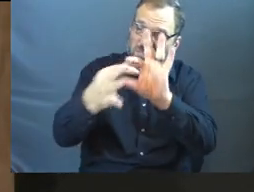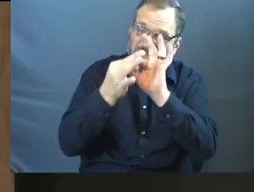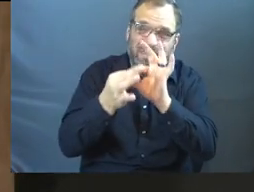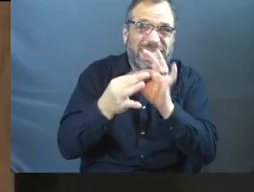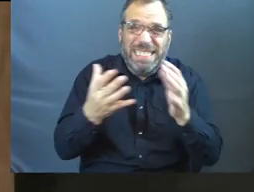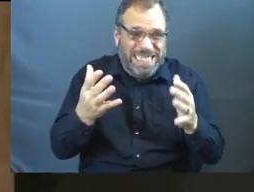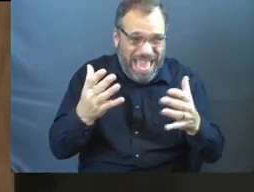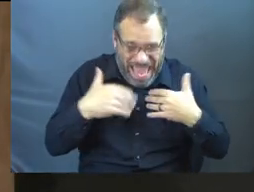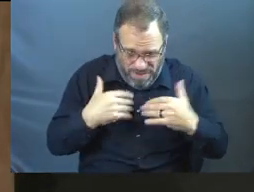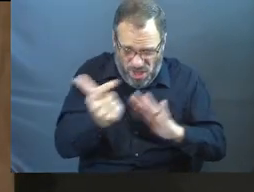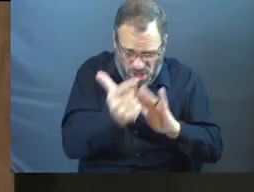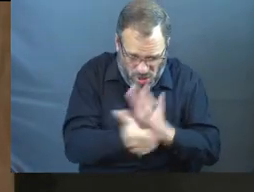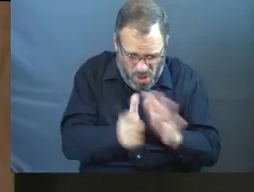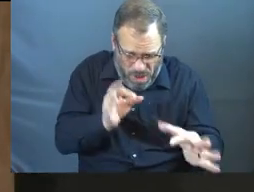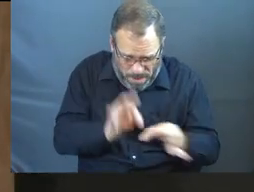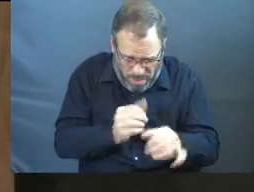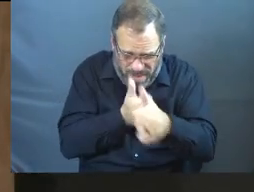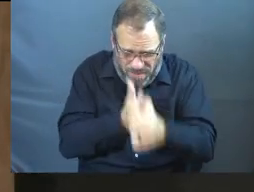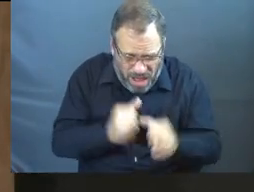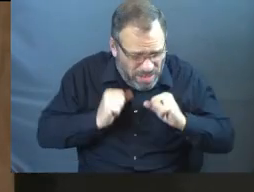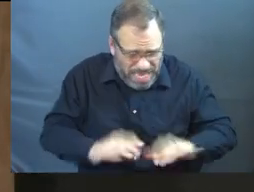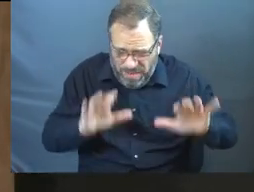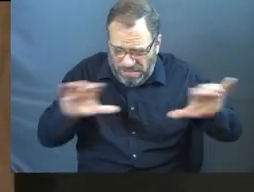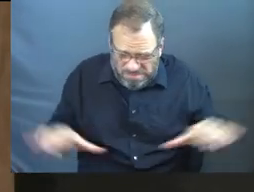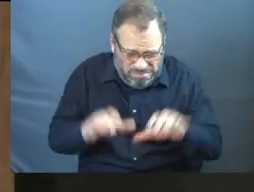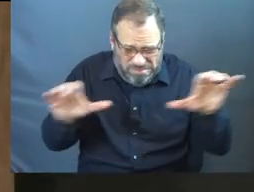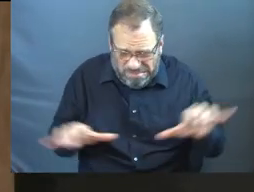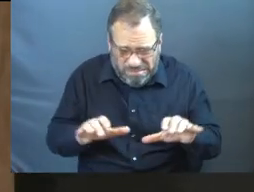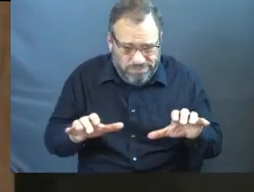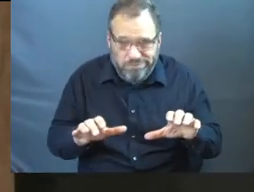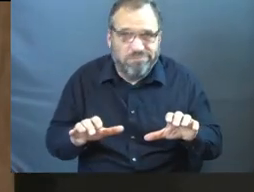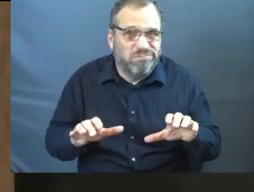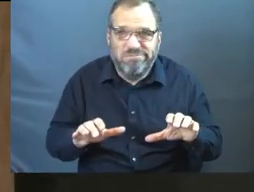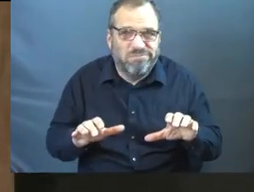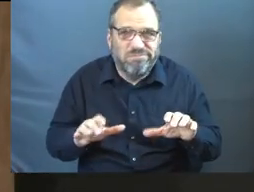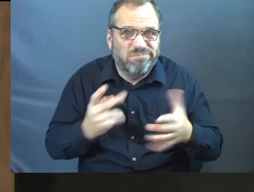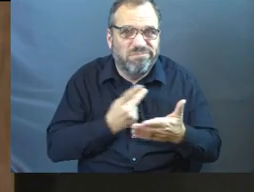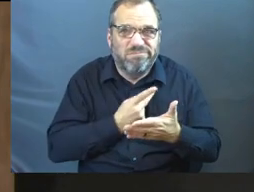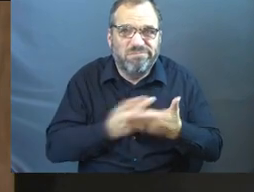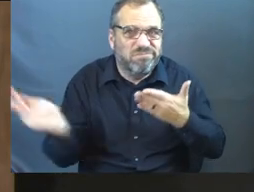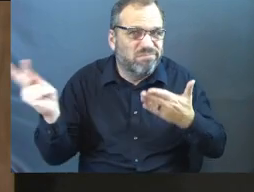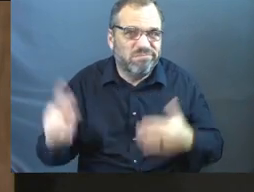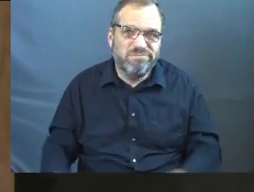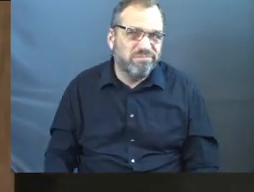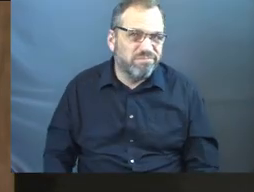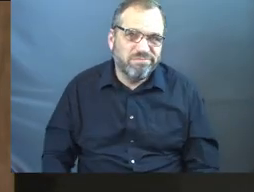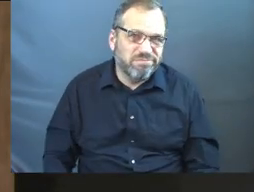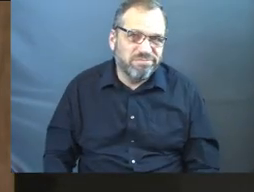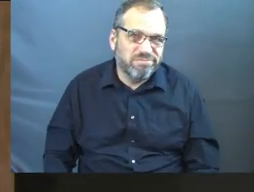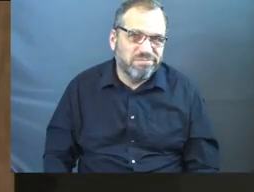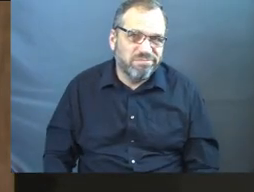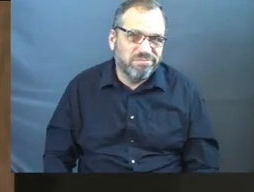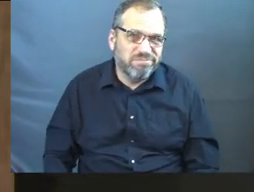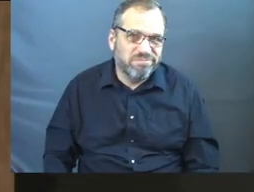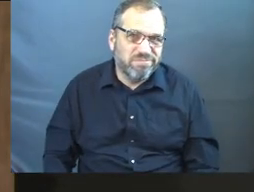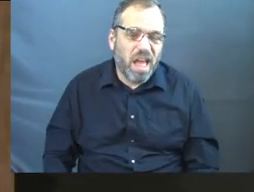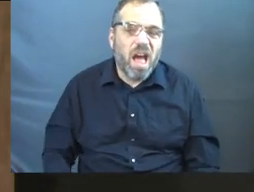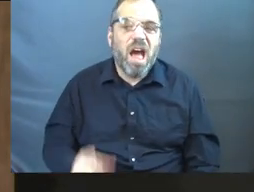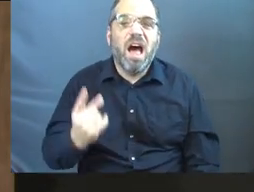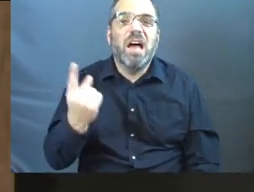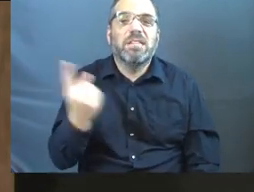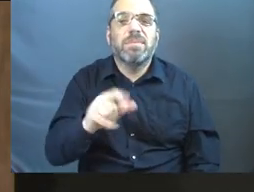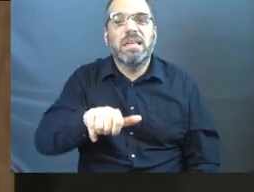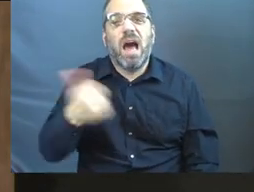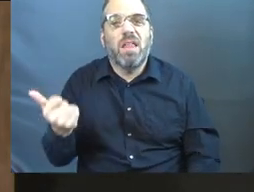just trying to get the law down perfect and the sacrifices, and it wouldn't work in the end. Something else needed to